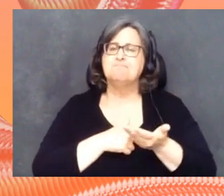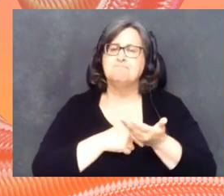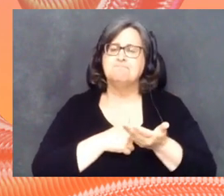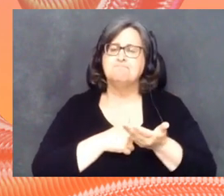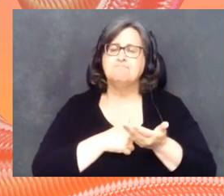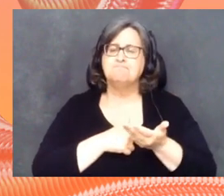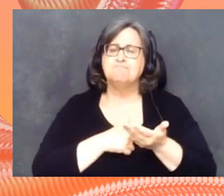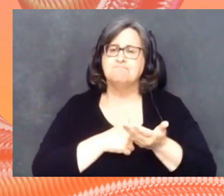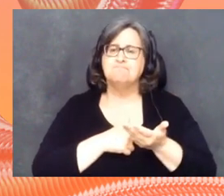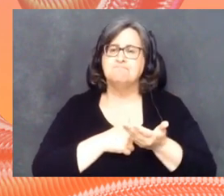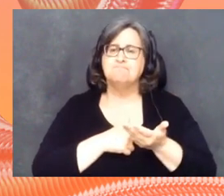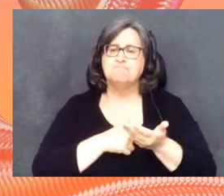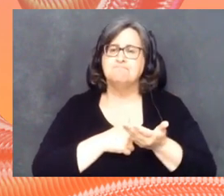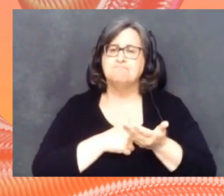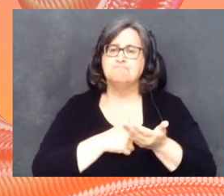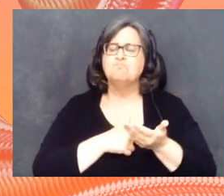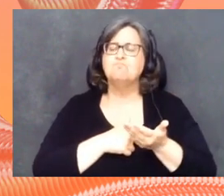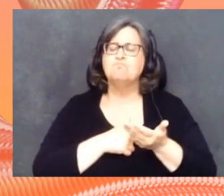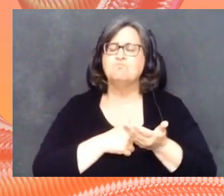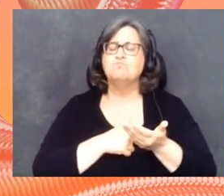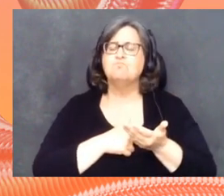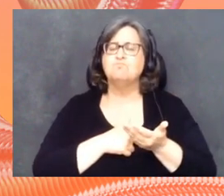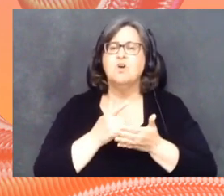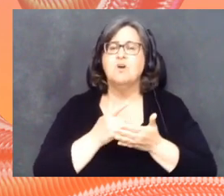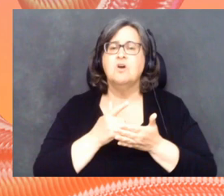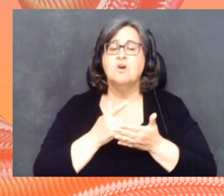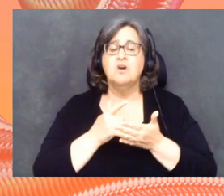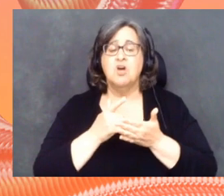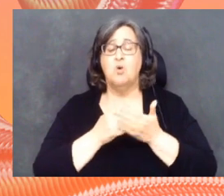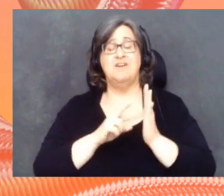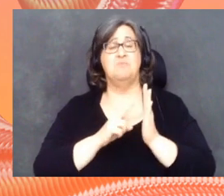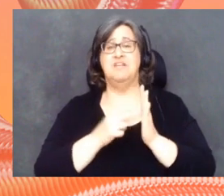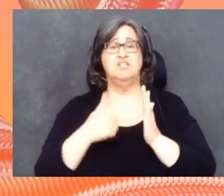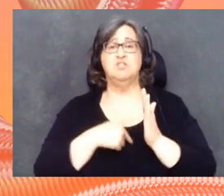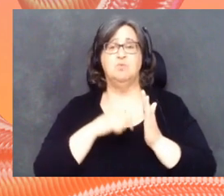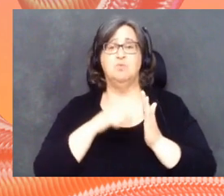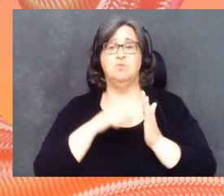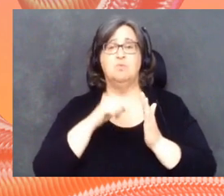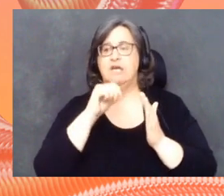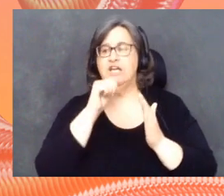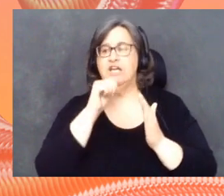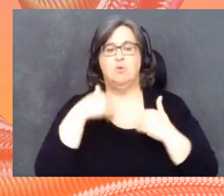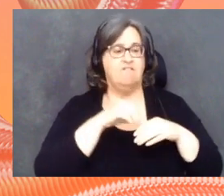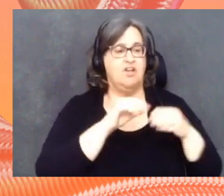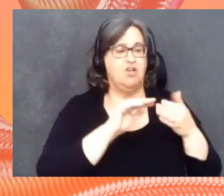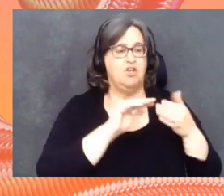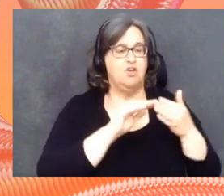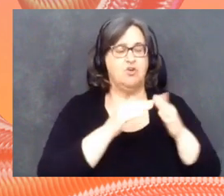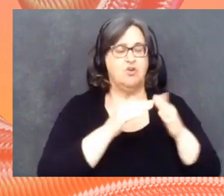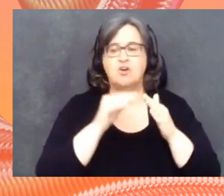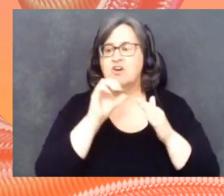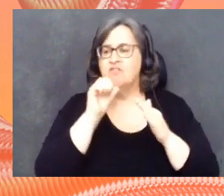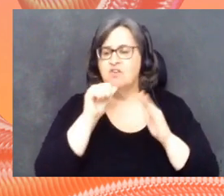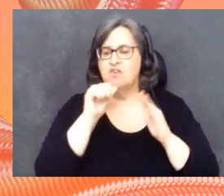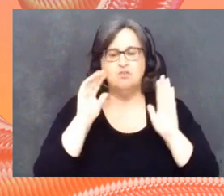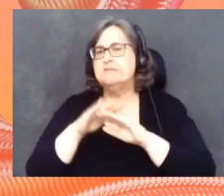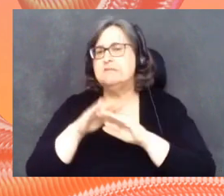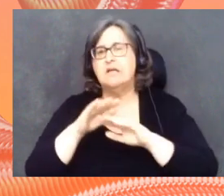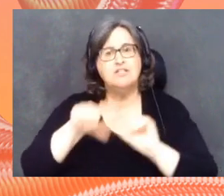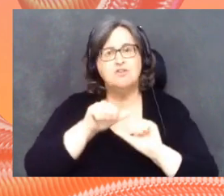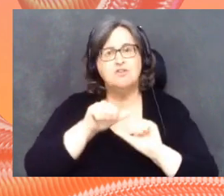means, like what we lack in community when we don't orient to one another's lives as inherently valuable.